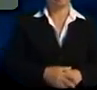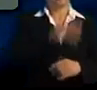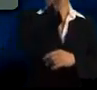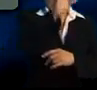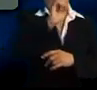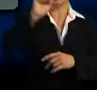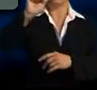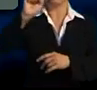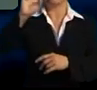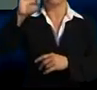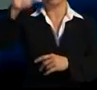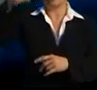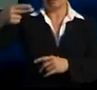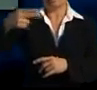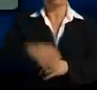iron sulfate,